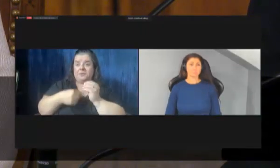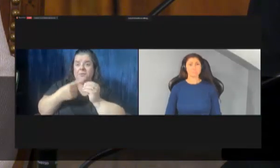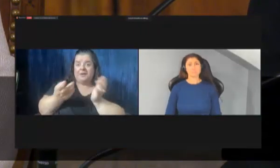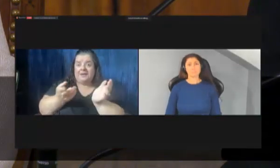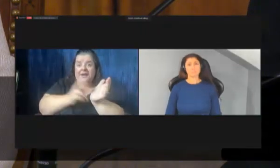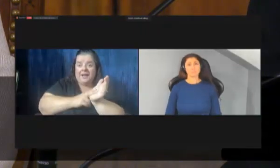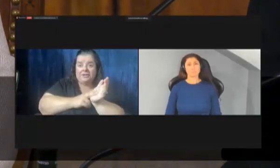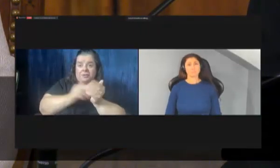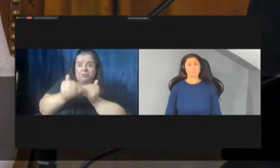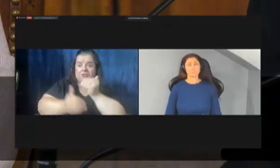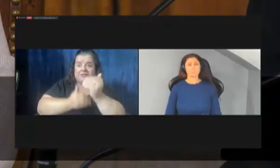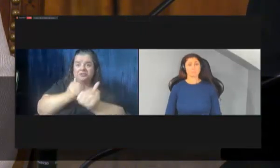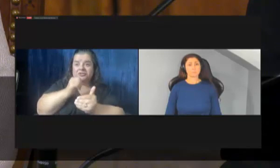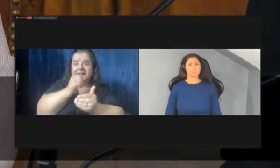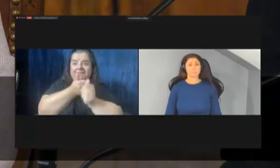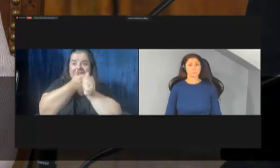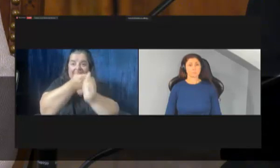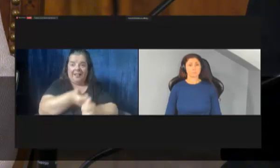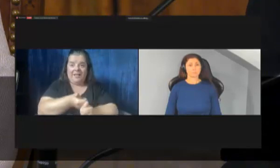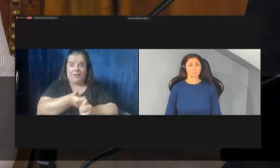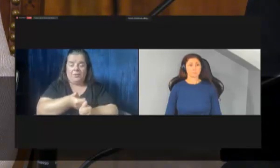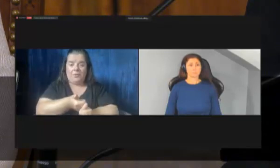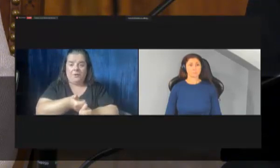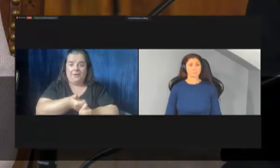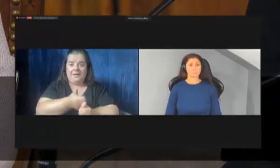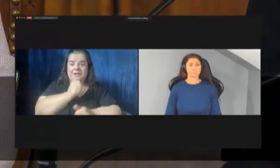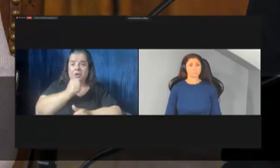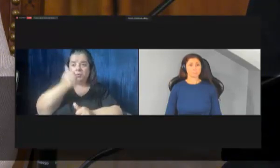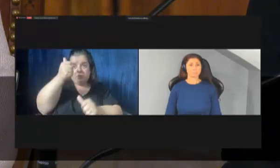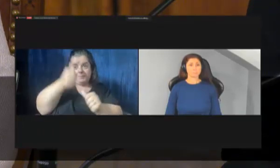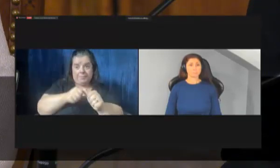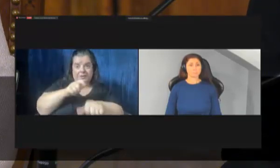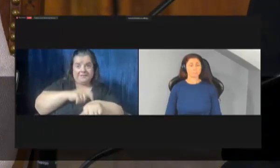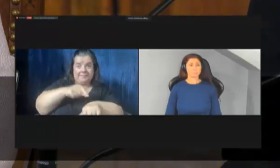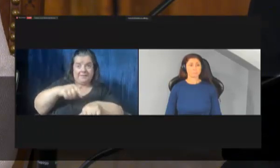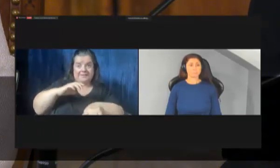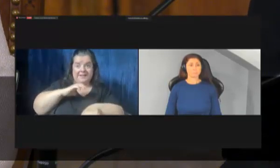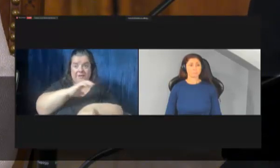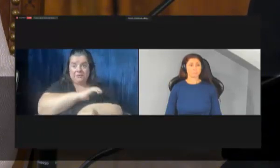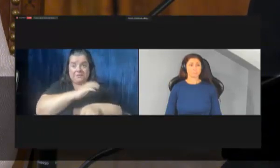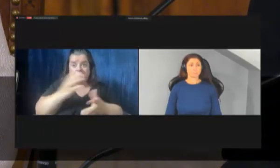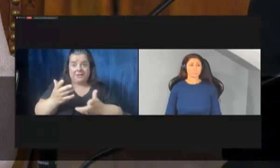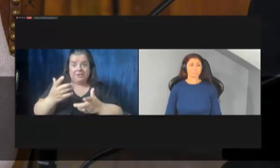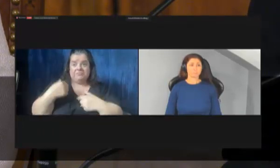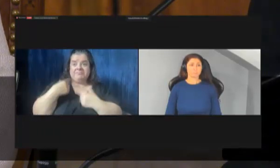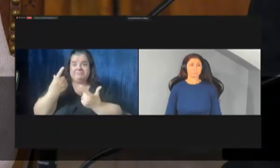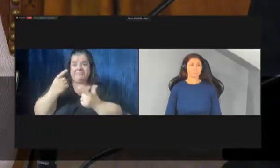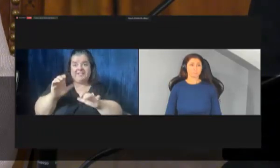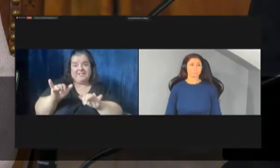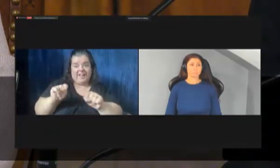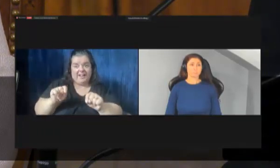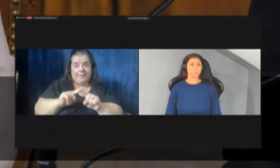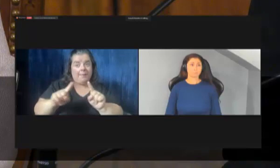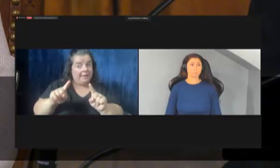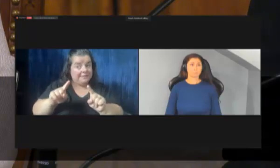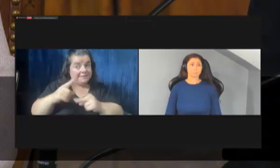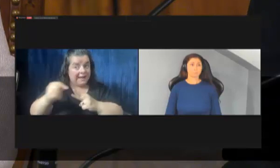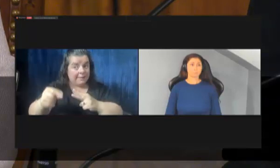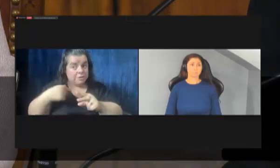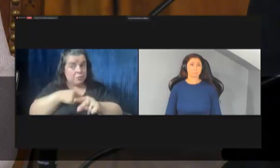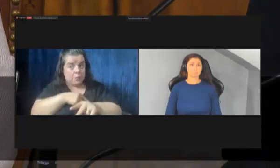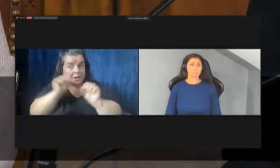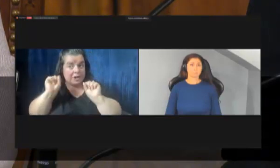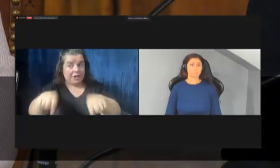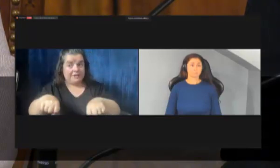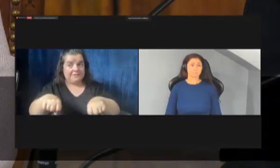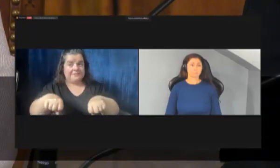not followed. Correct. I don't remember a time that this council that I've been here has done that, but it is an option in front of us. So